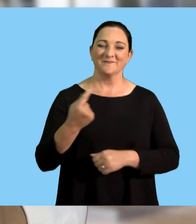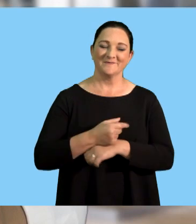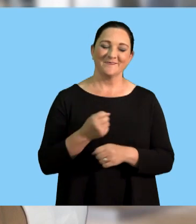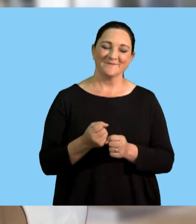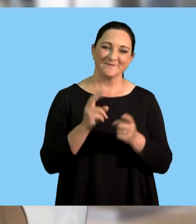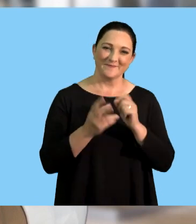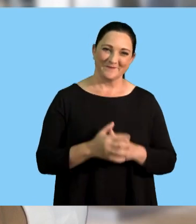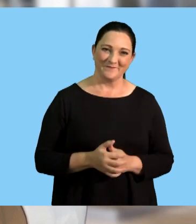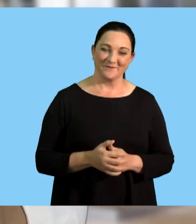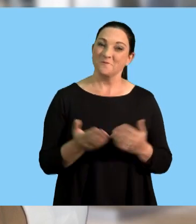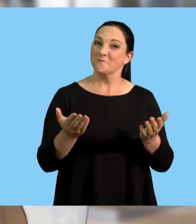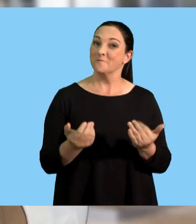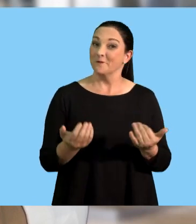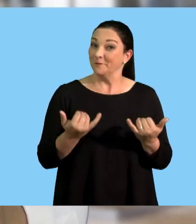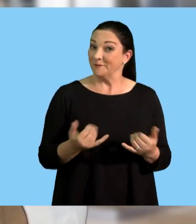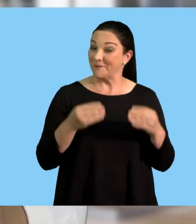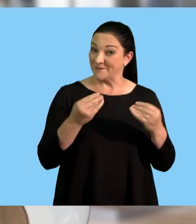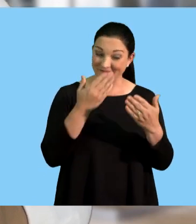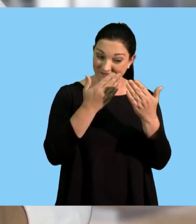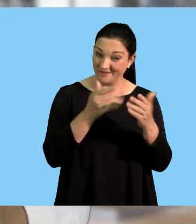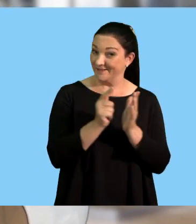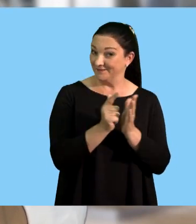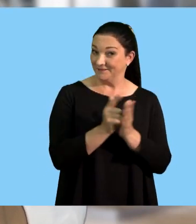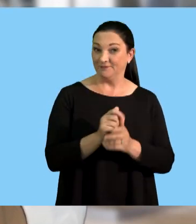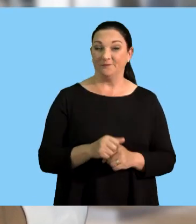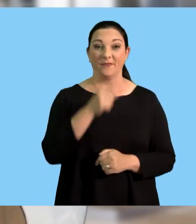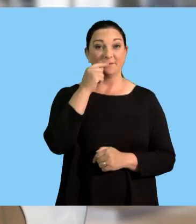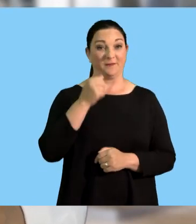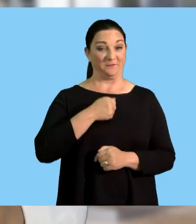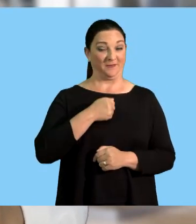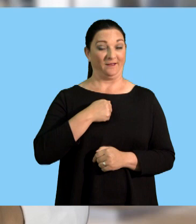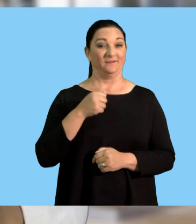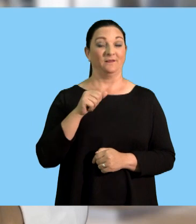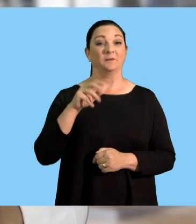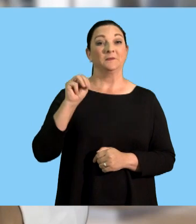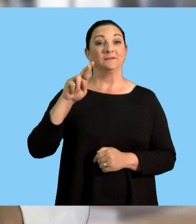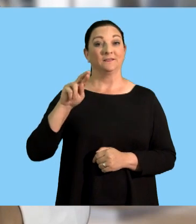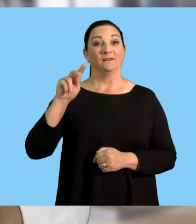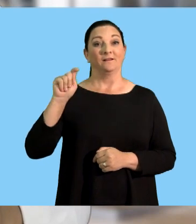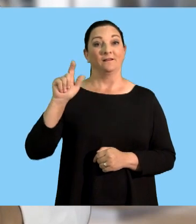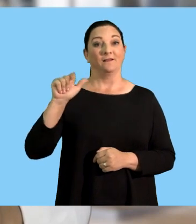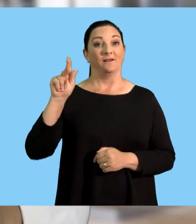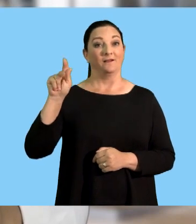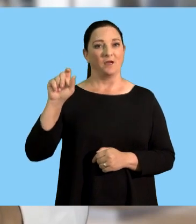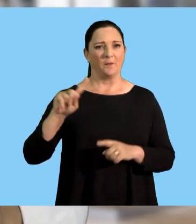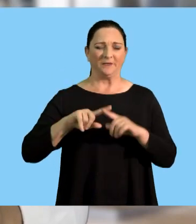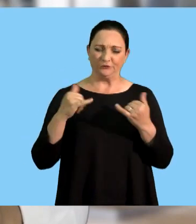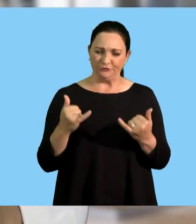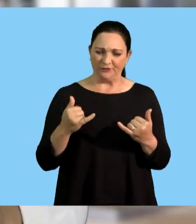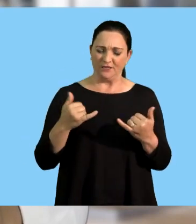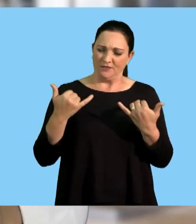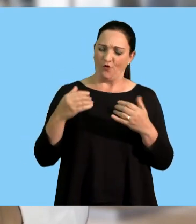Good day, grade 12 learners. Welcome to today's business studies lesson. My name is Siri Sotlaka, and we will be looking into